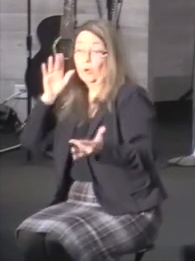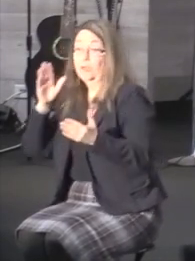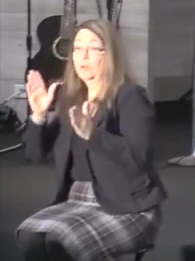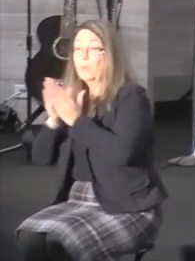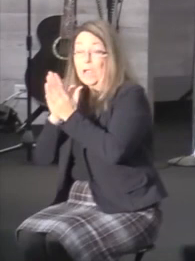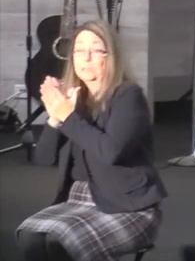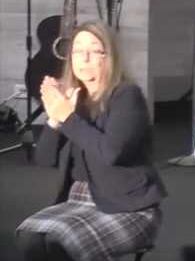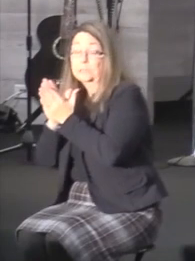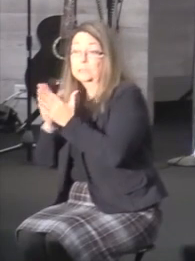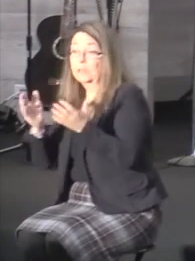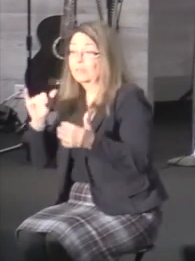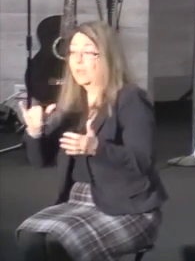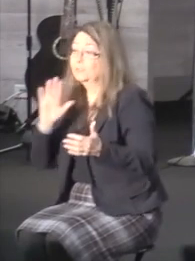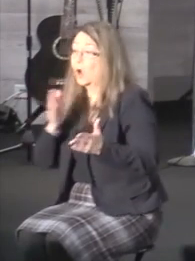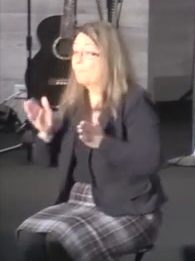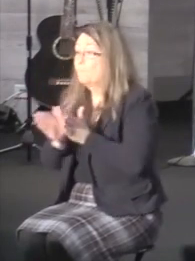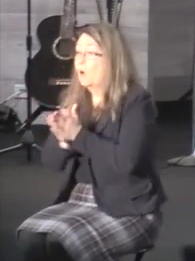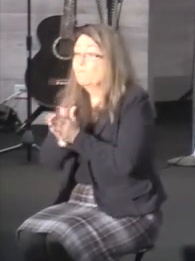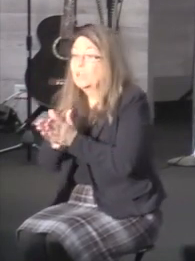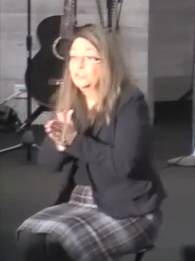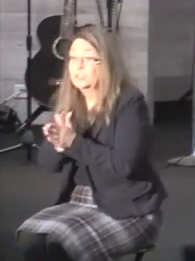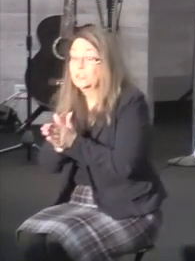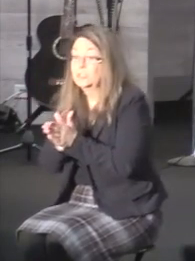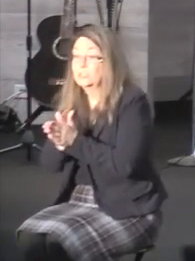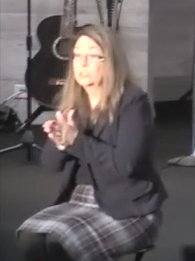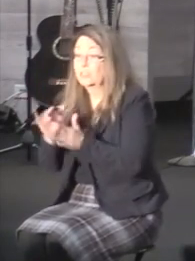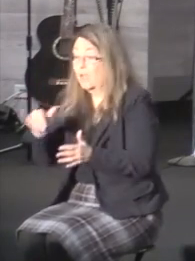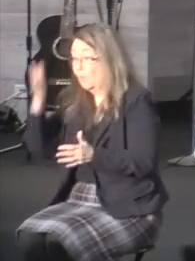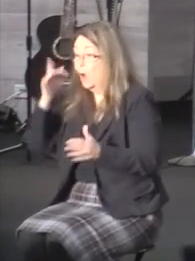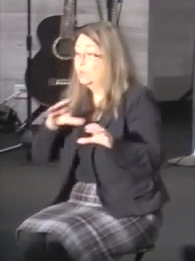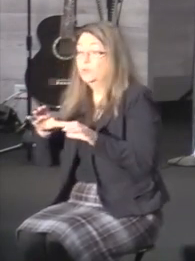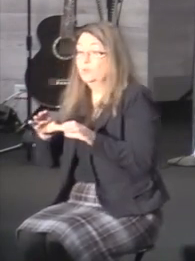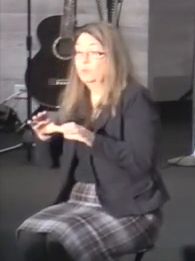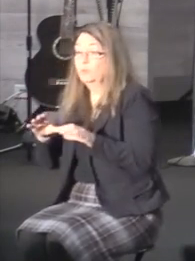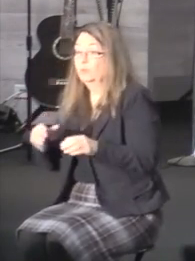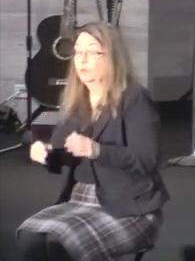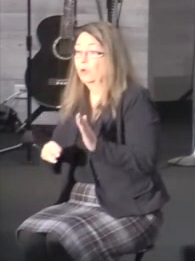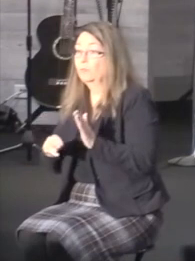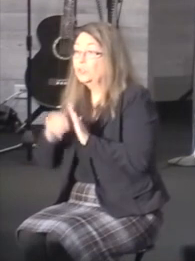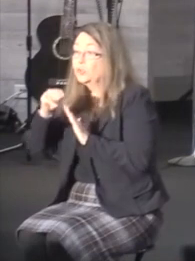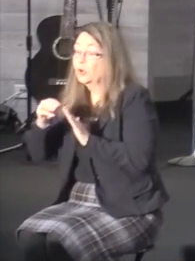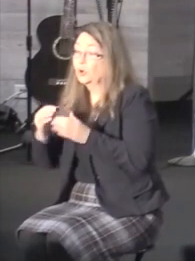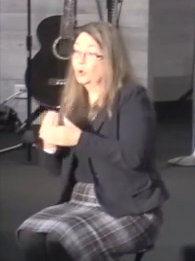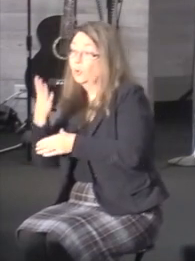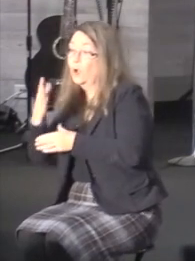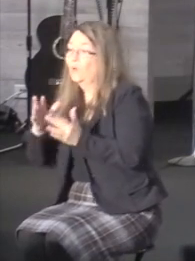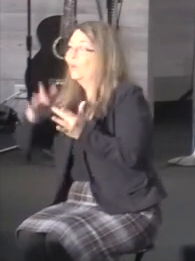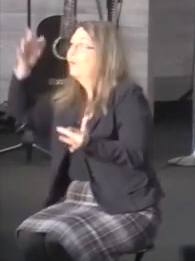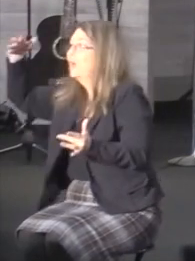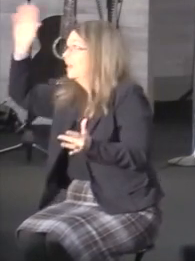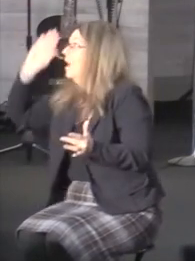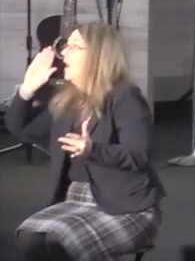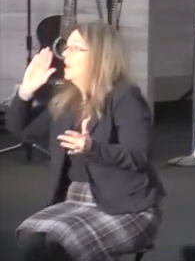praised. This is our motivation. This is why we do the things that we do. We grow to the glory of God.